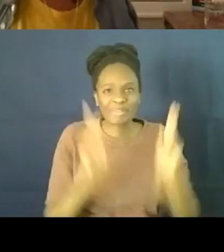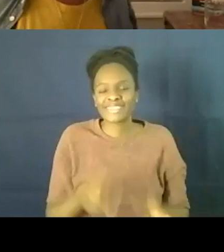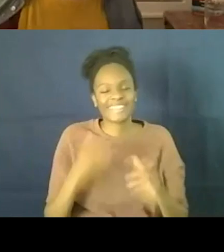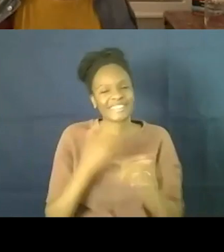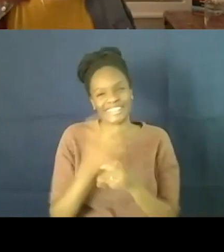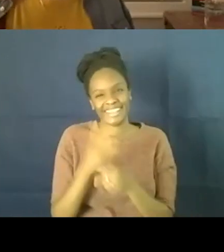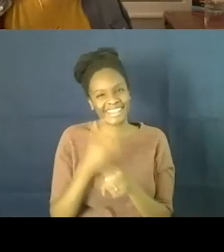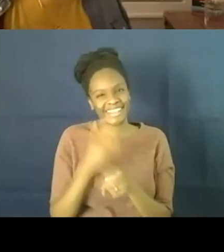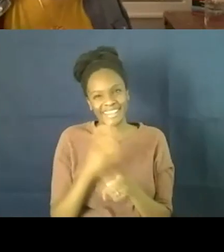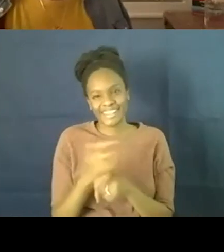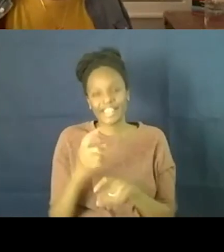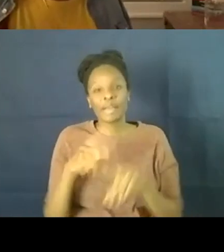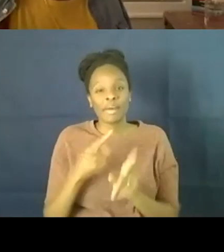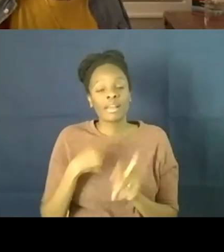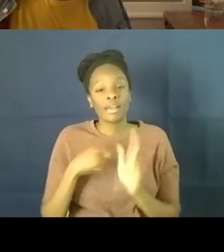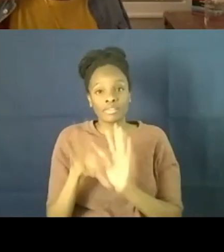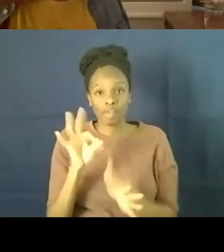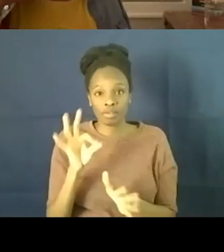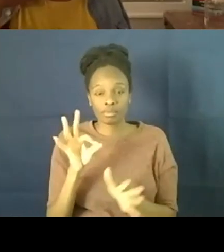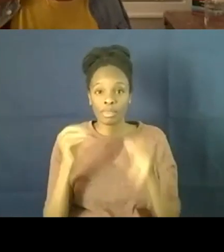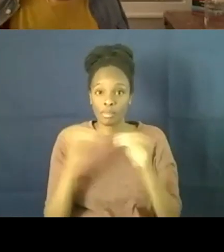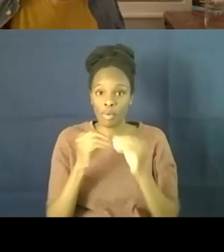I'm kidding. But I did find that like the more